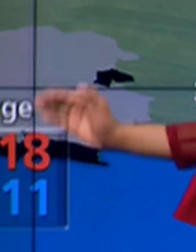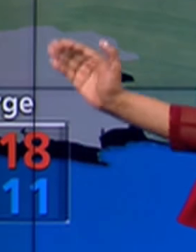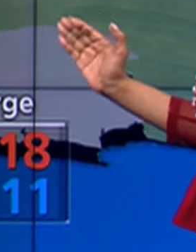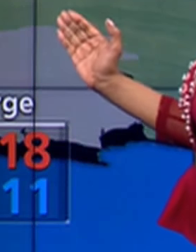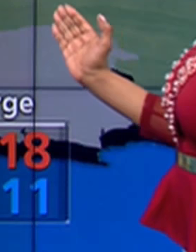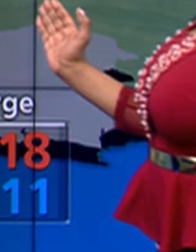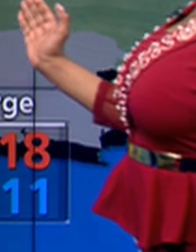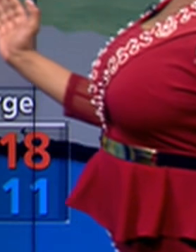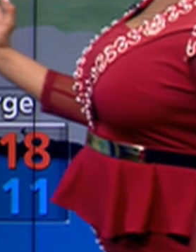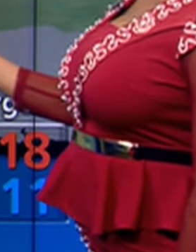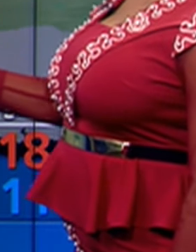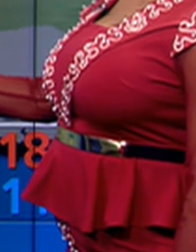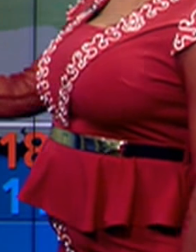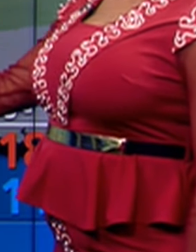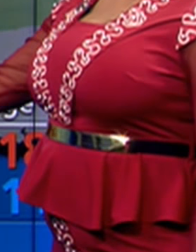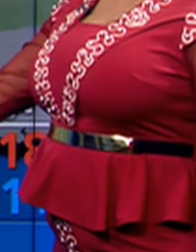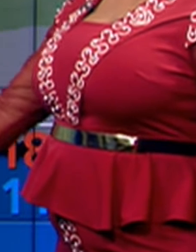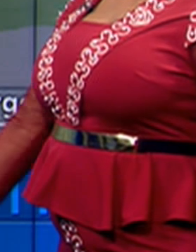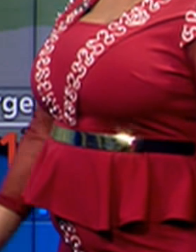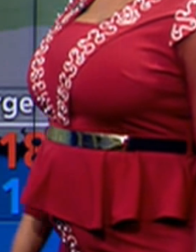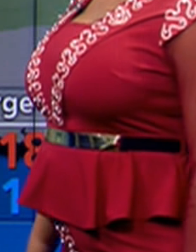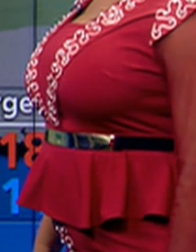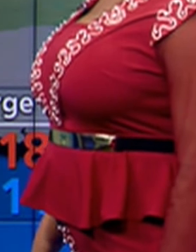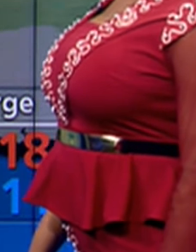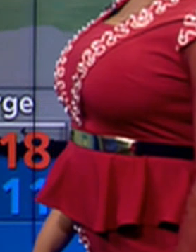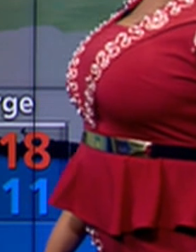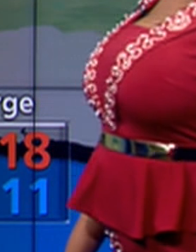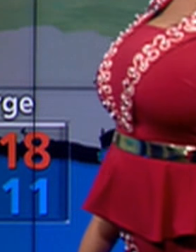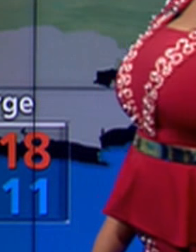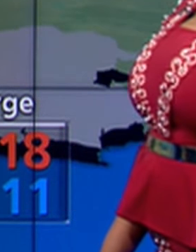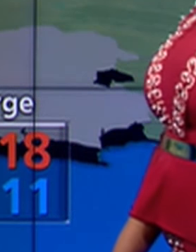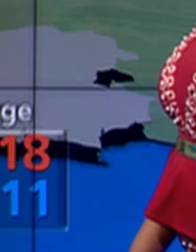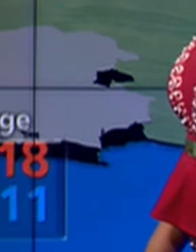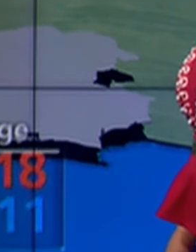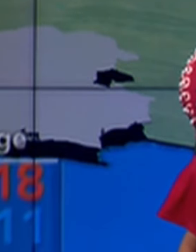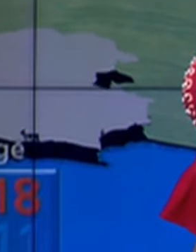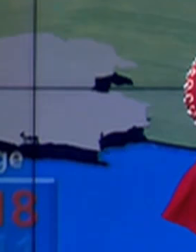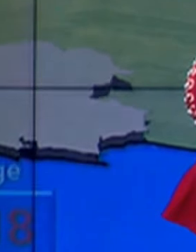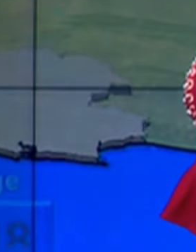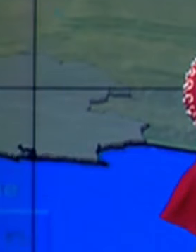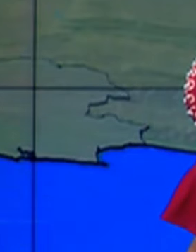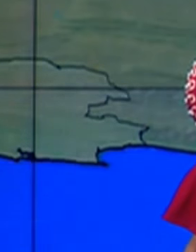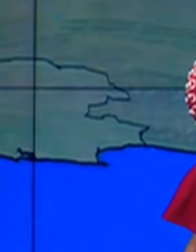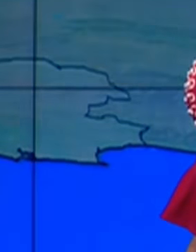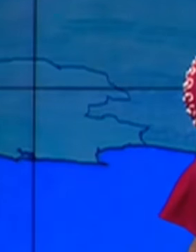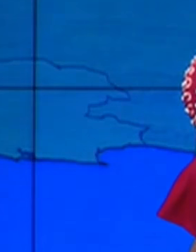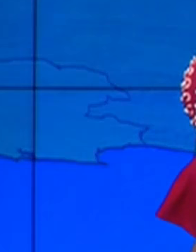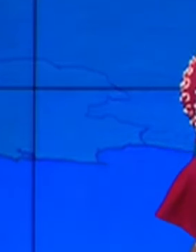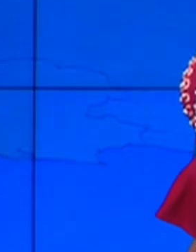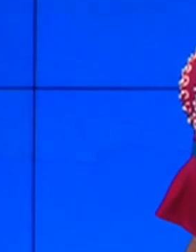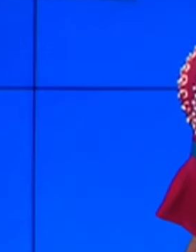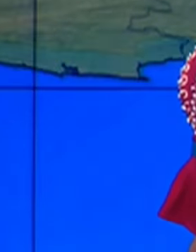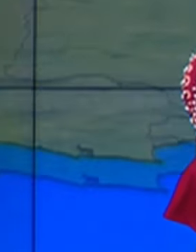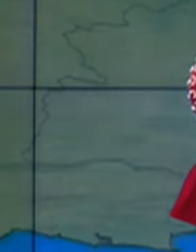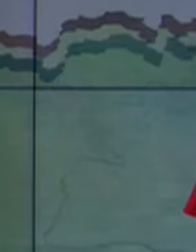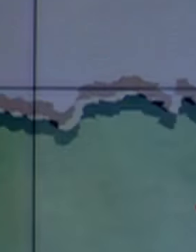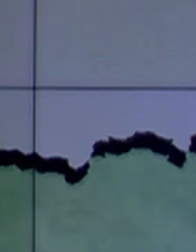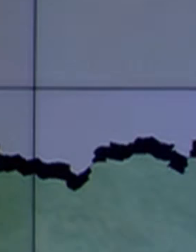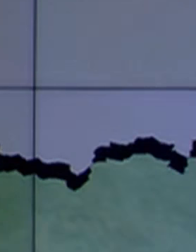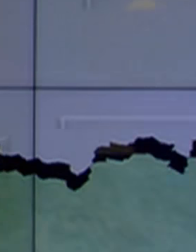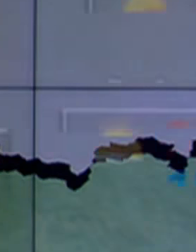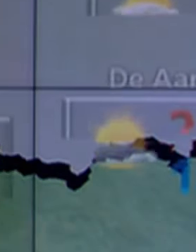sasa Beaufort West ka tše 23 go Riversdale ka tše 23 Cape Agulhas le gona go tlabe le moya e tlabeng e ntše e tonya re